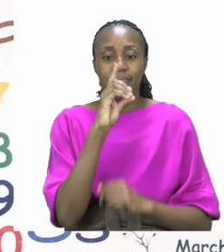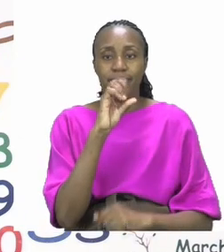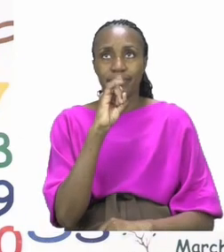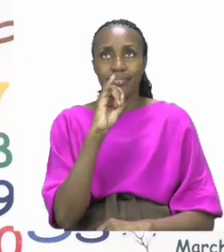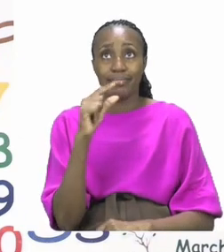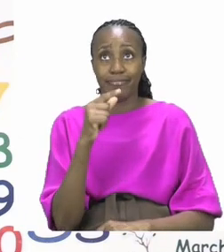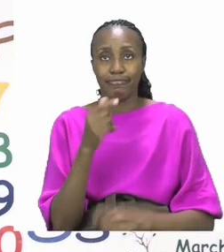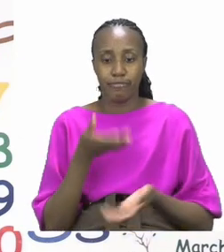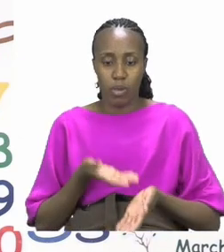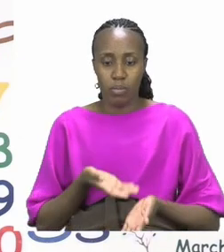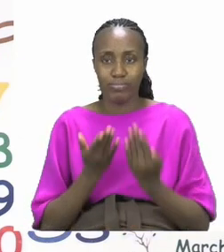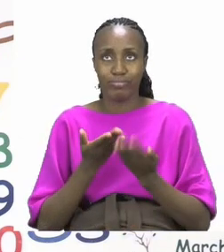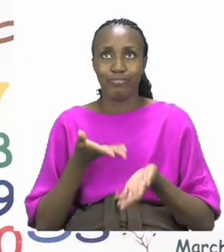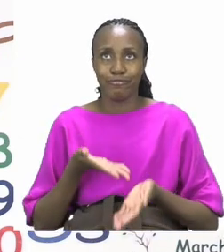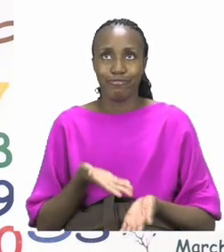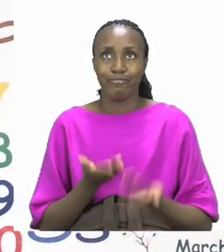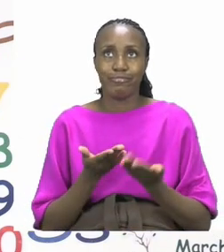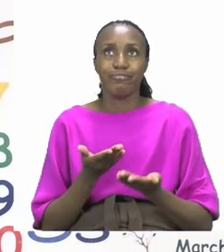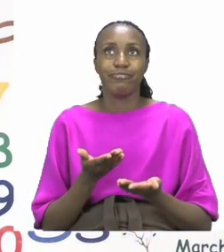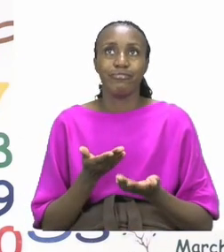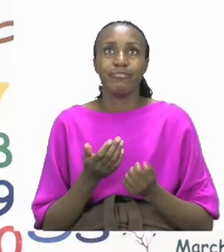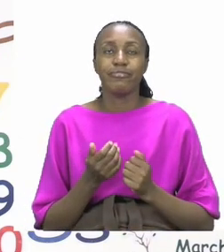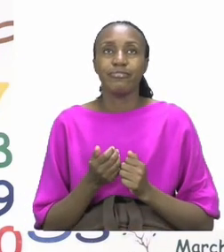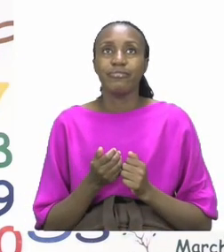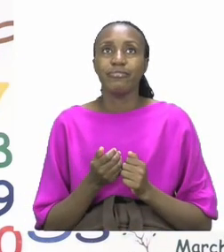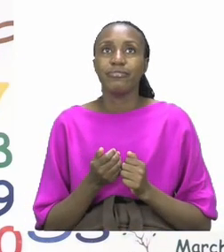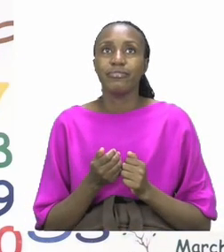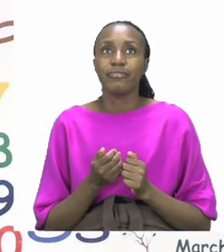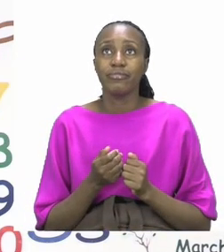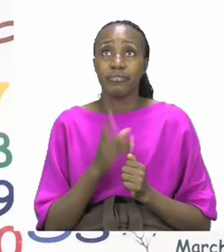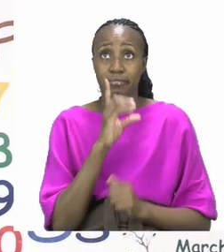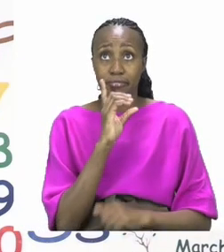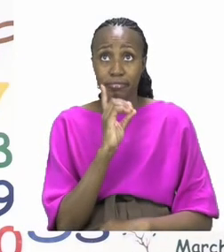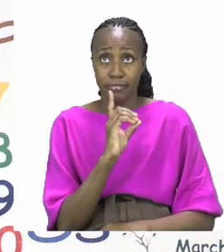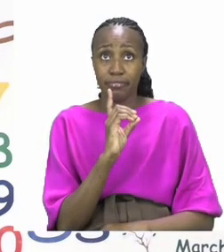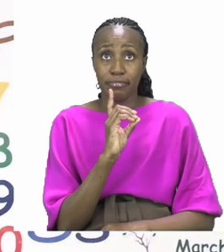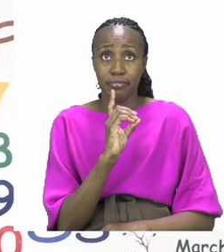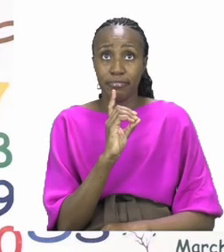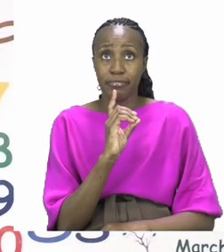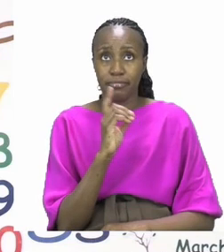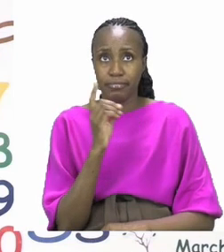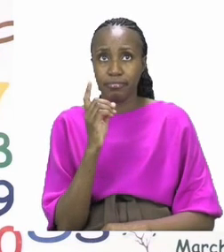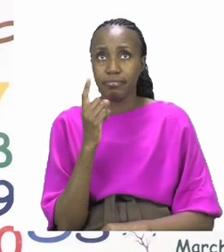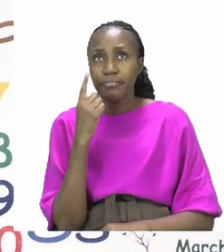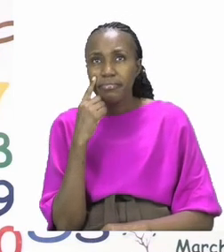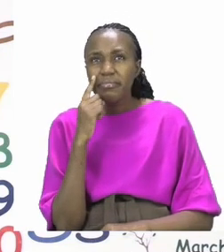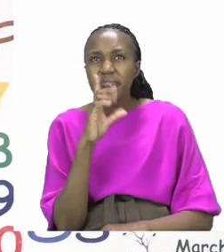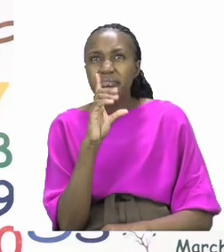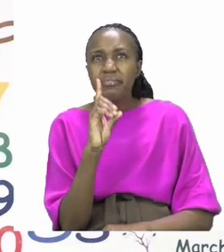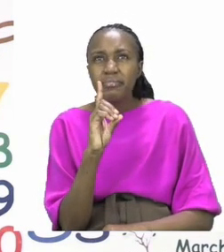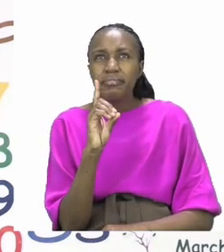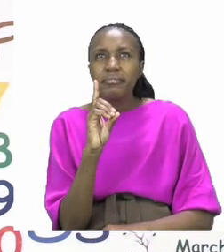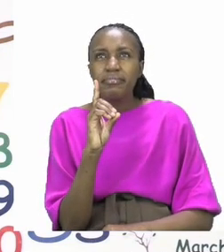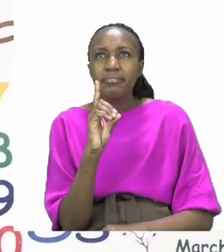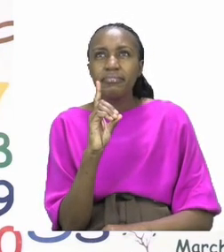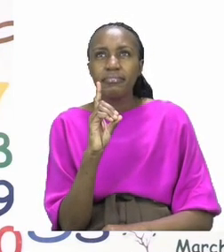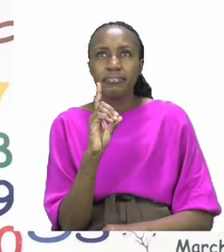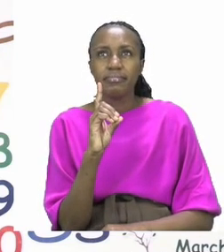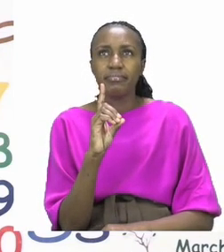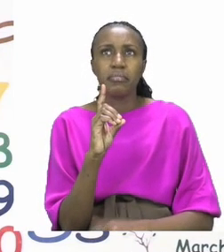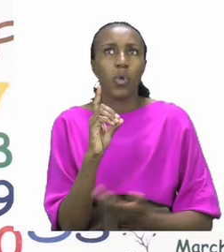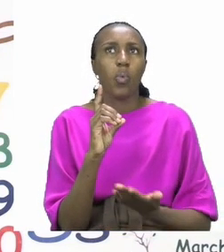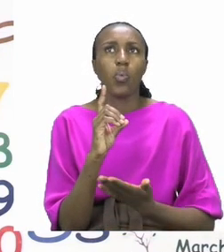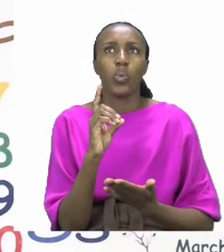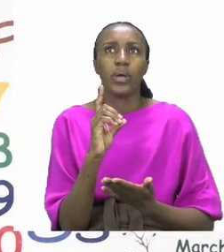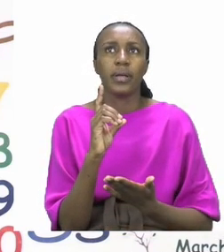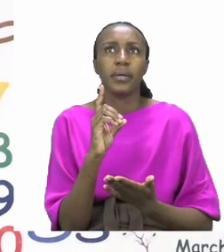word dig. Now, dig starts with a D. So we're going to say